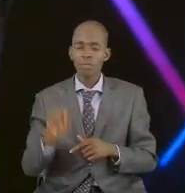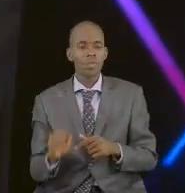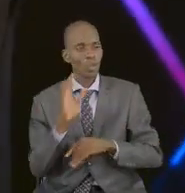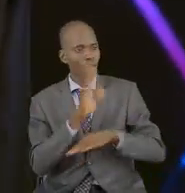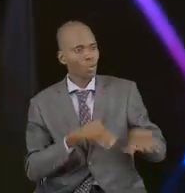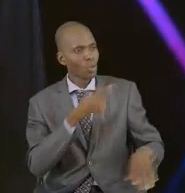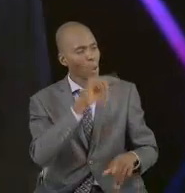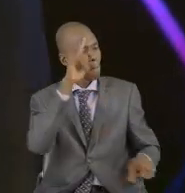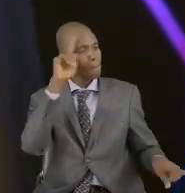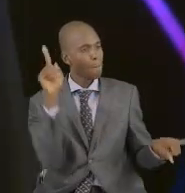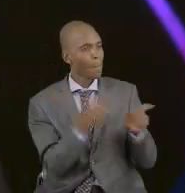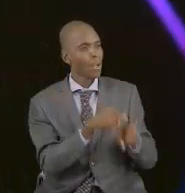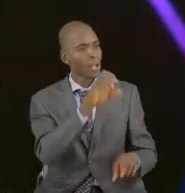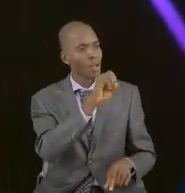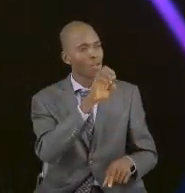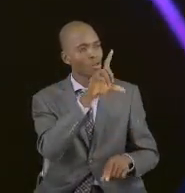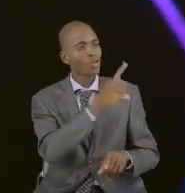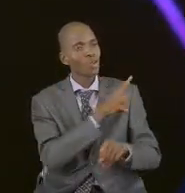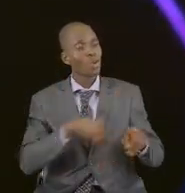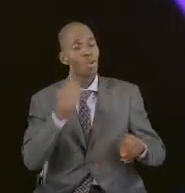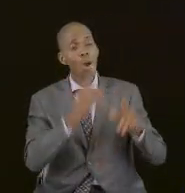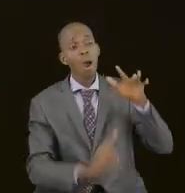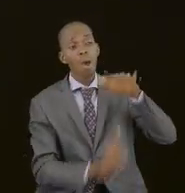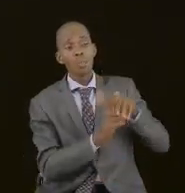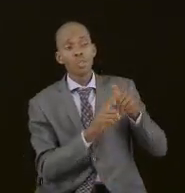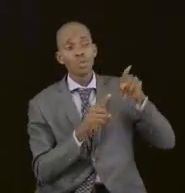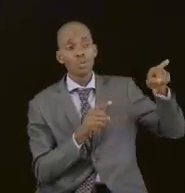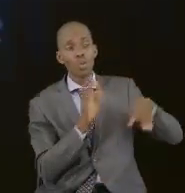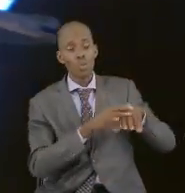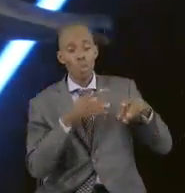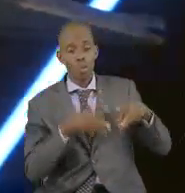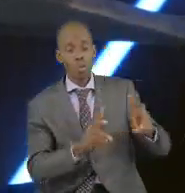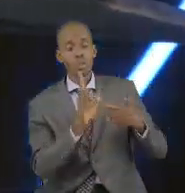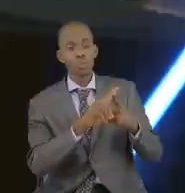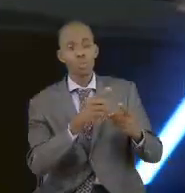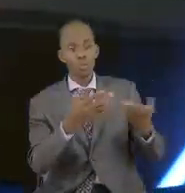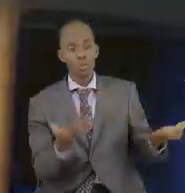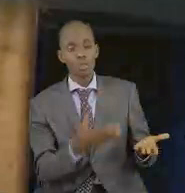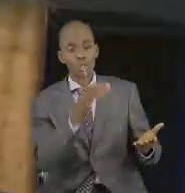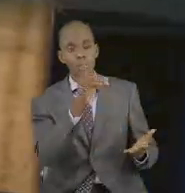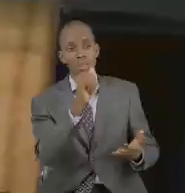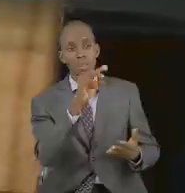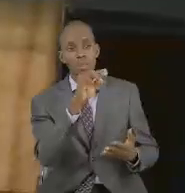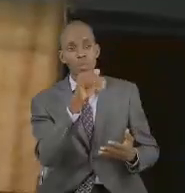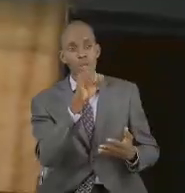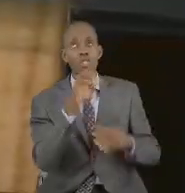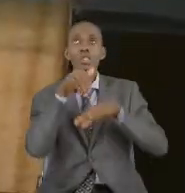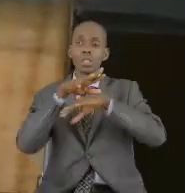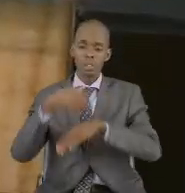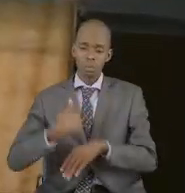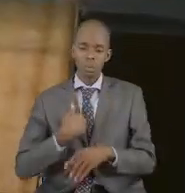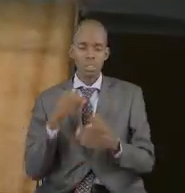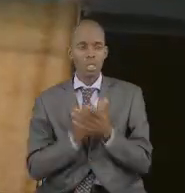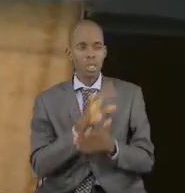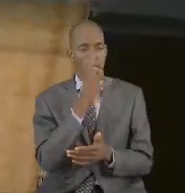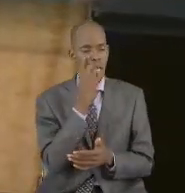the Lord who appeared to you on the way to Damascus has sent me that your eyes will be opened, that